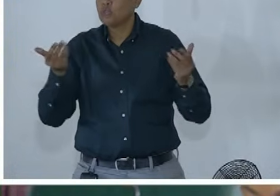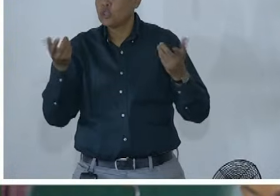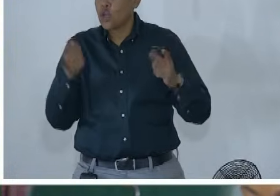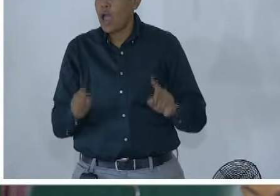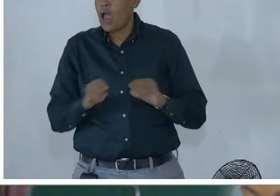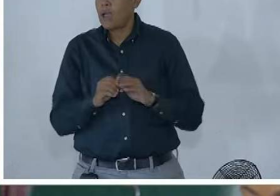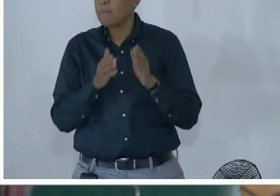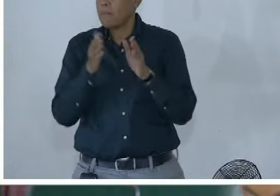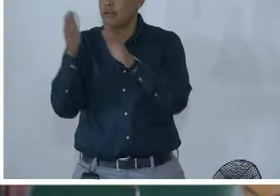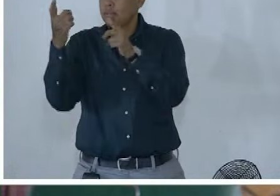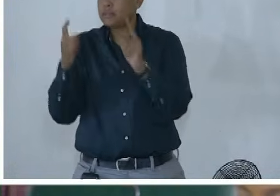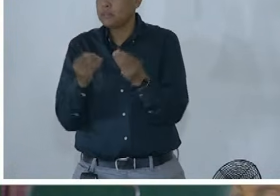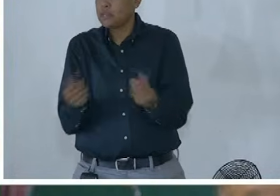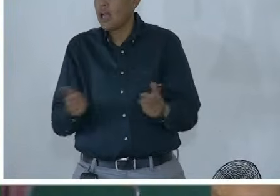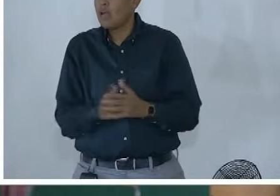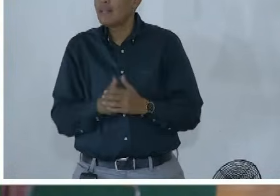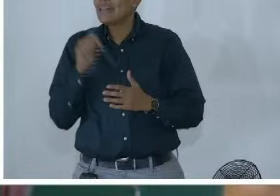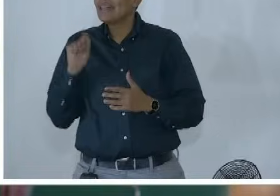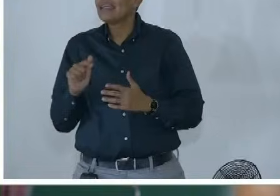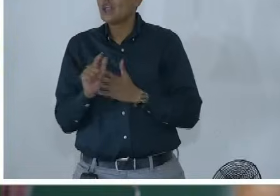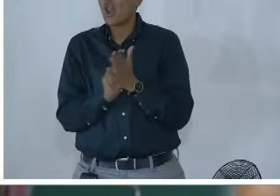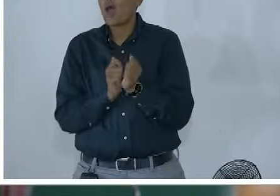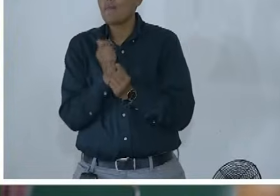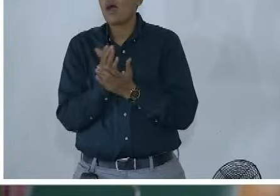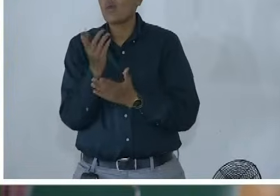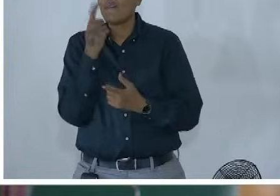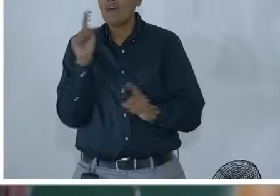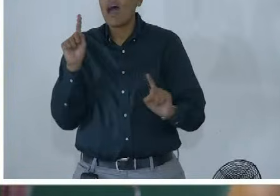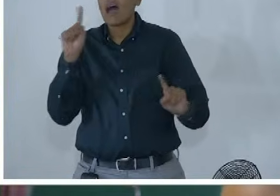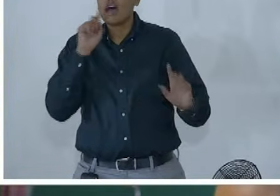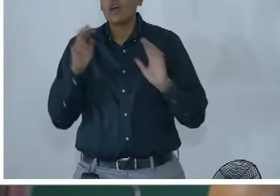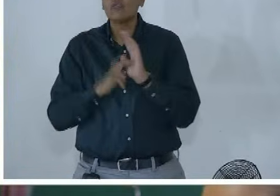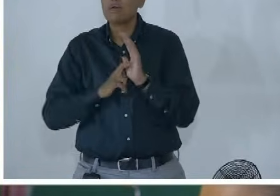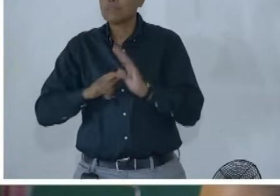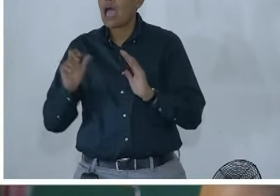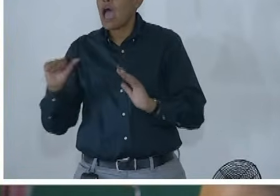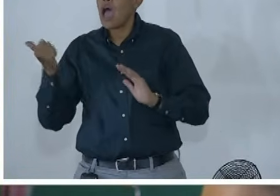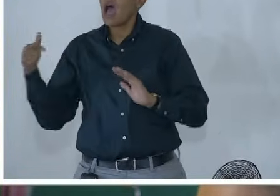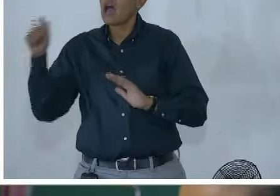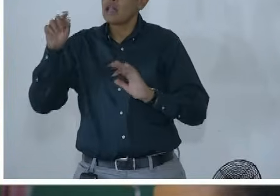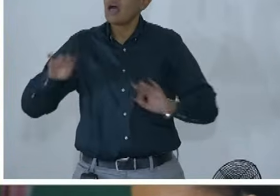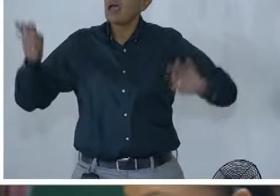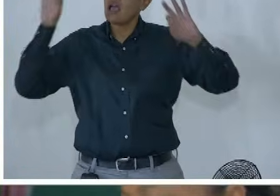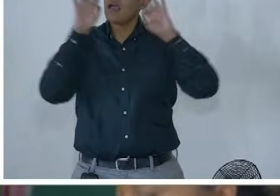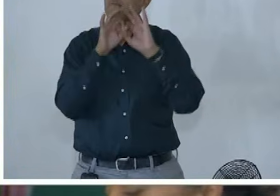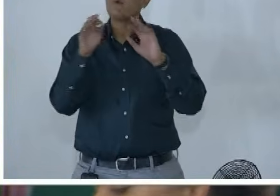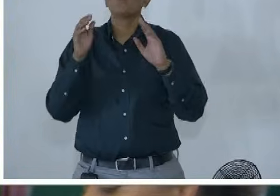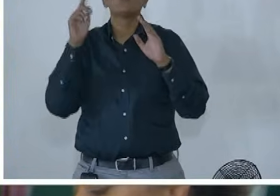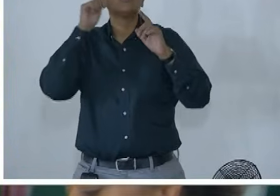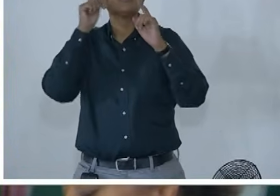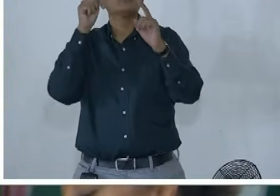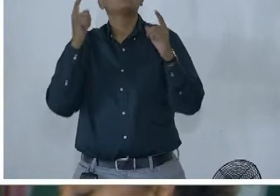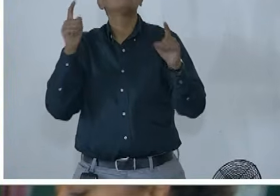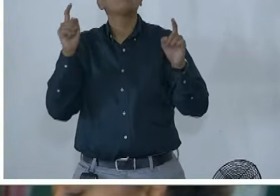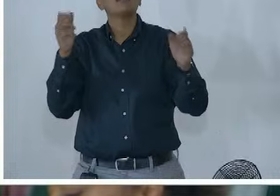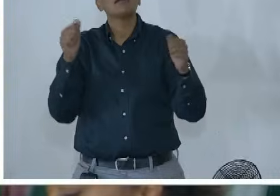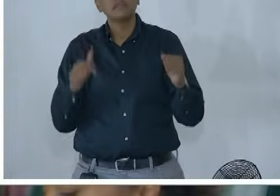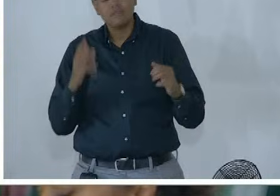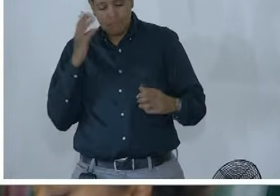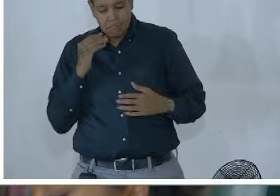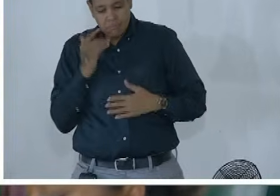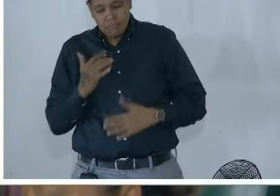resolution mechanisms. And this bill represents another important milestone in this